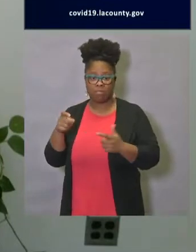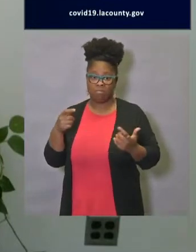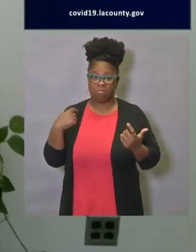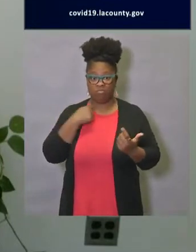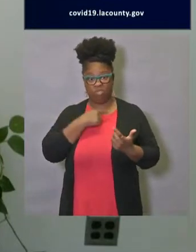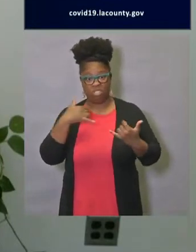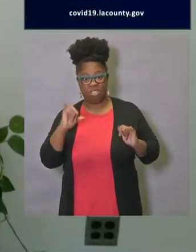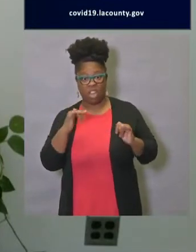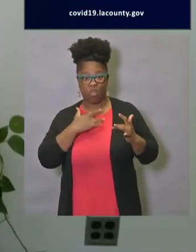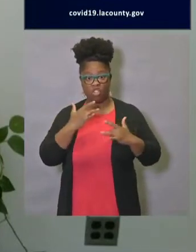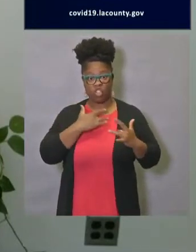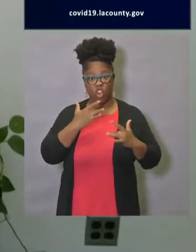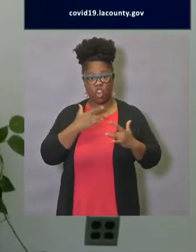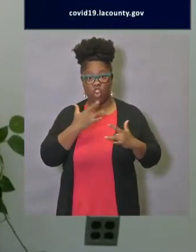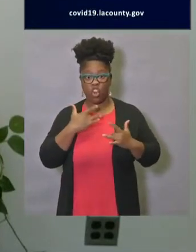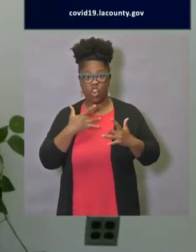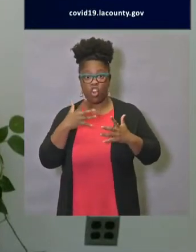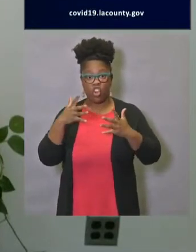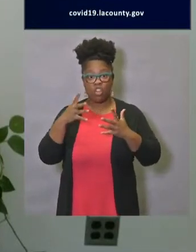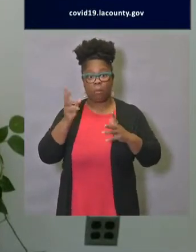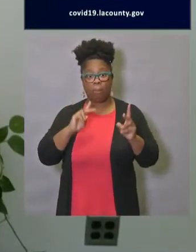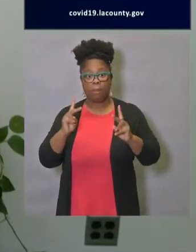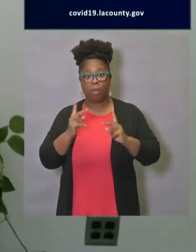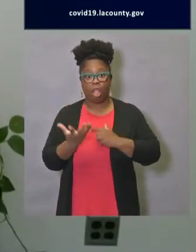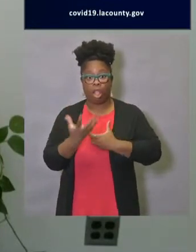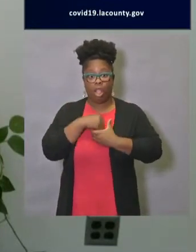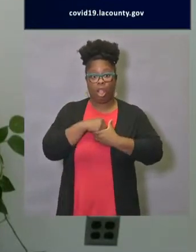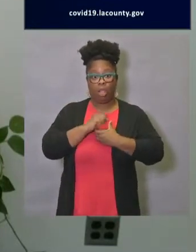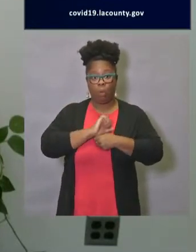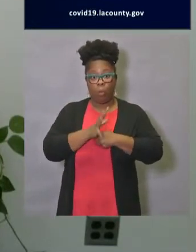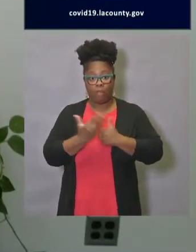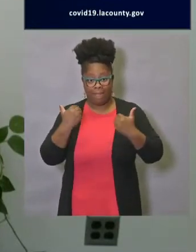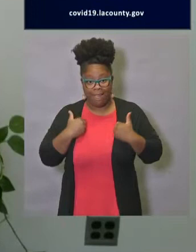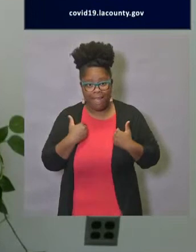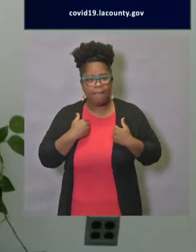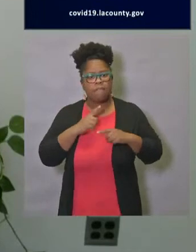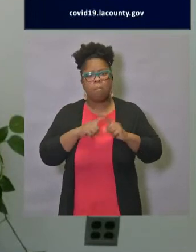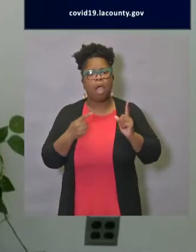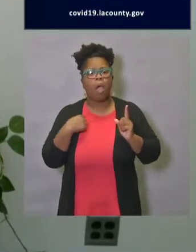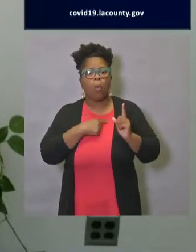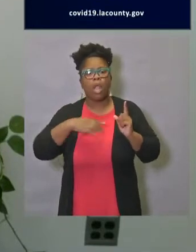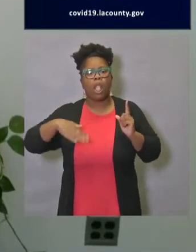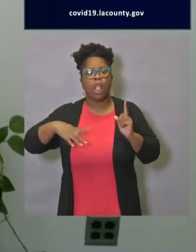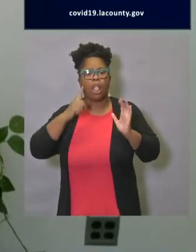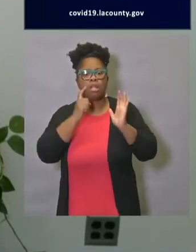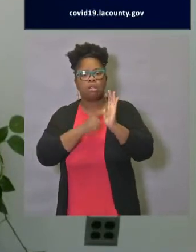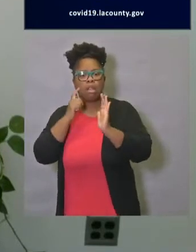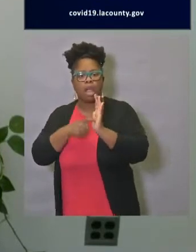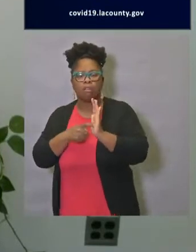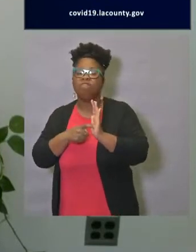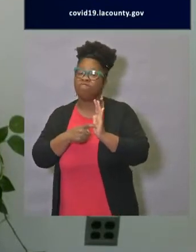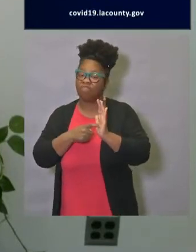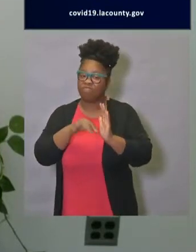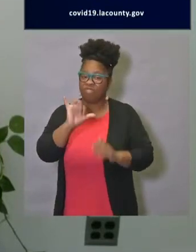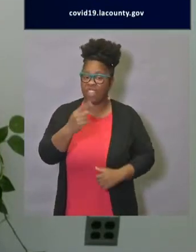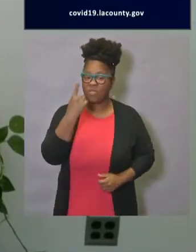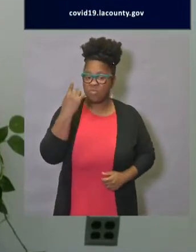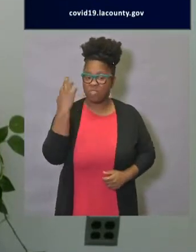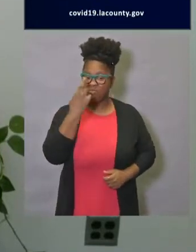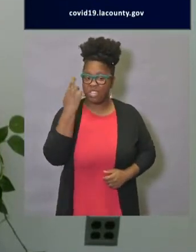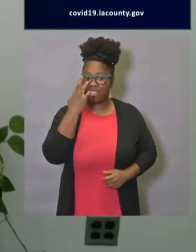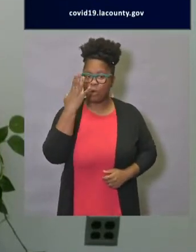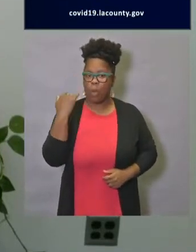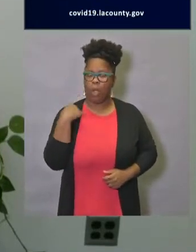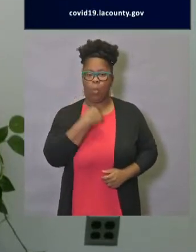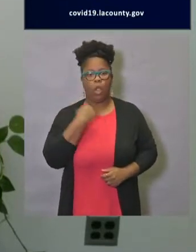lot that there's just a lot of undetected cases that are circulating? That's one of the reasons why we're always reporting